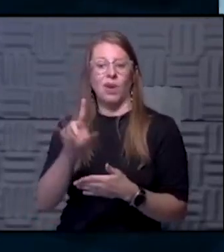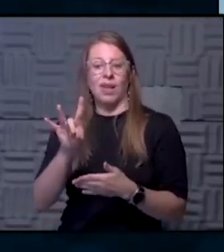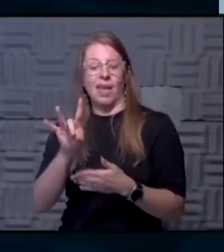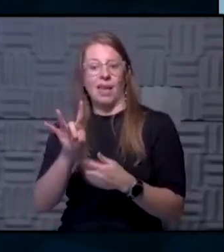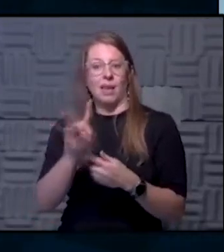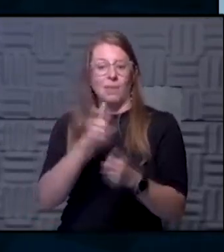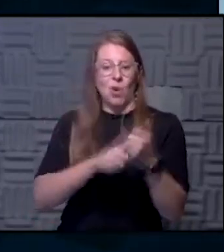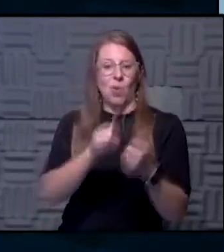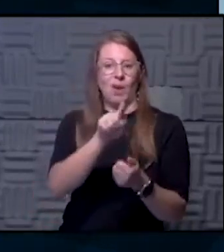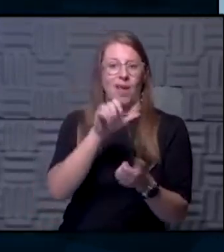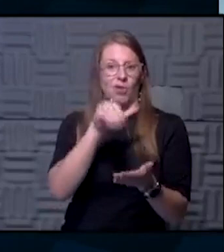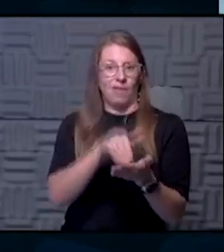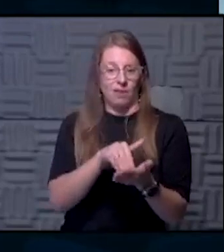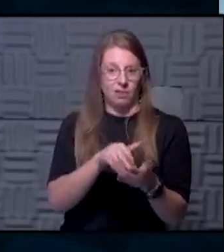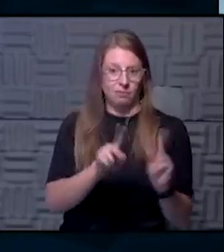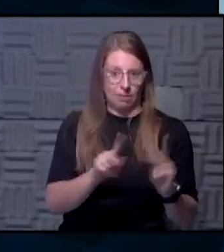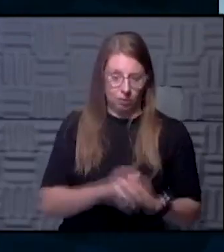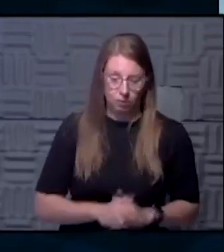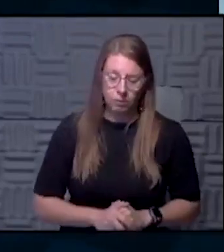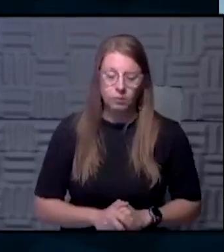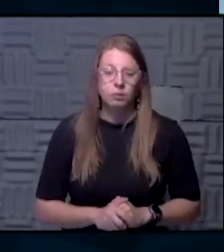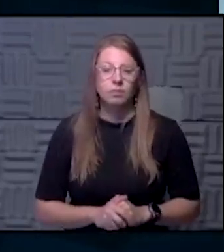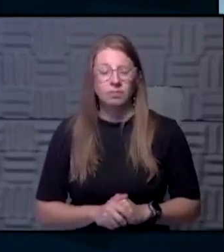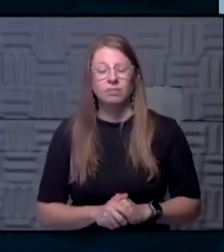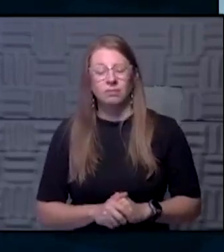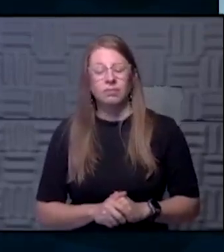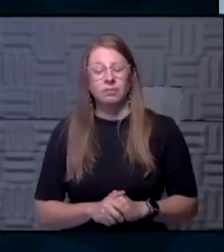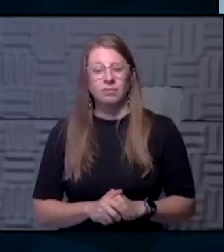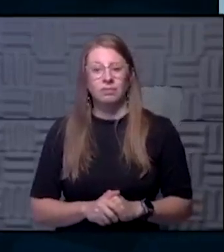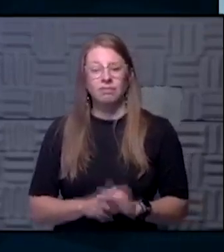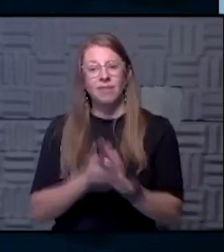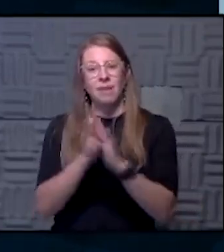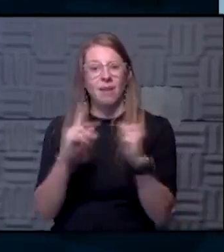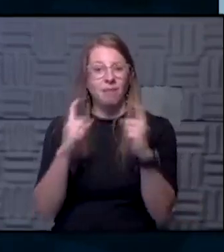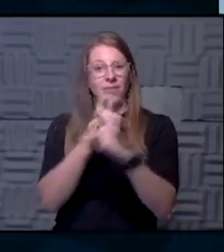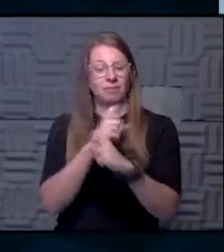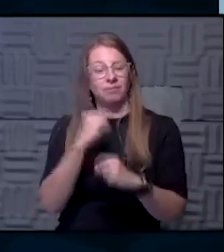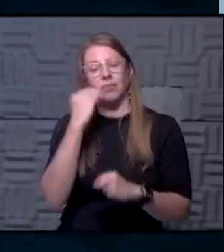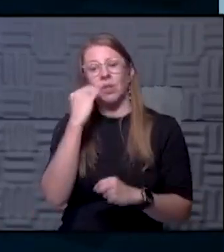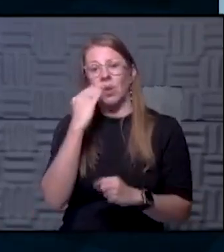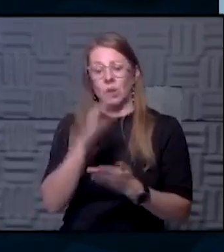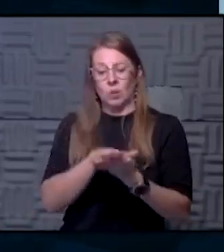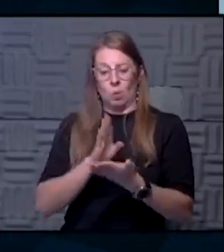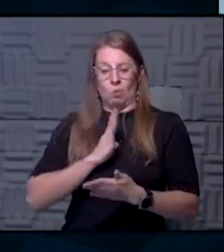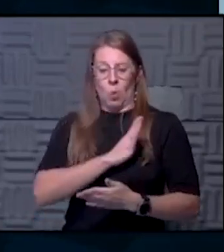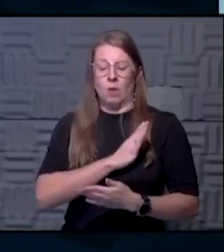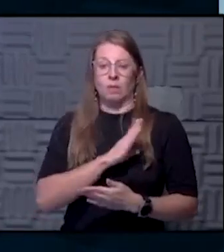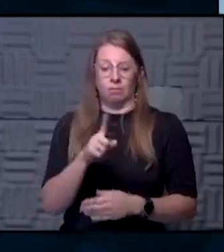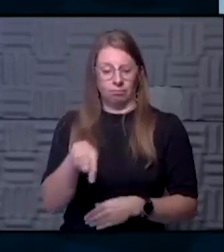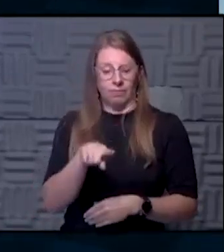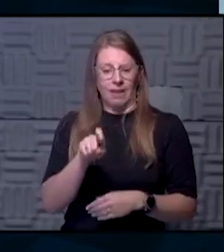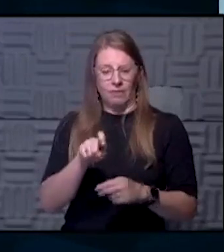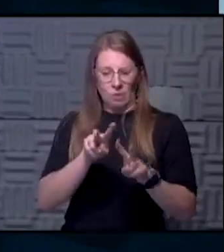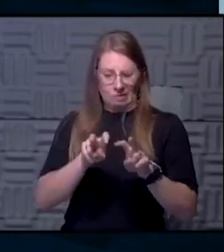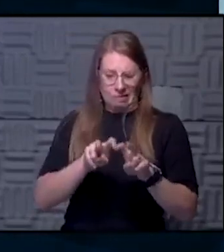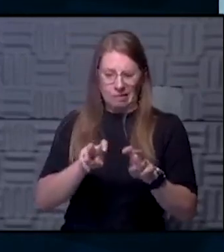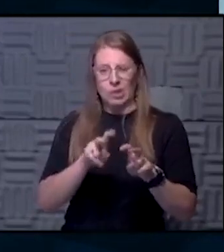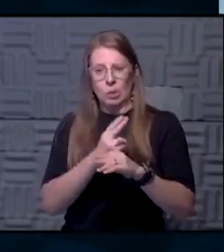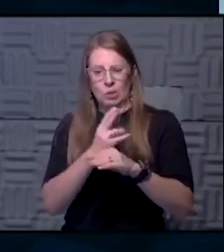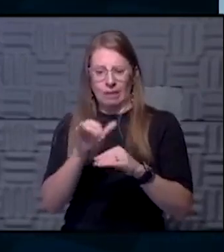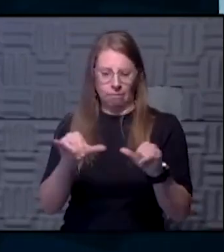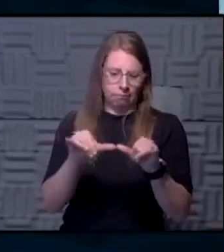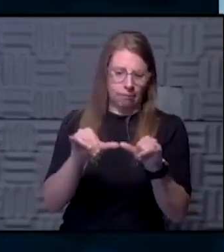100,000. That gets complicated. I know that school boards have to use that metric along with